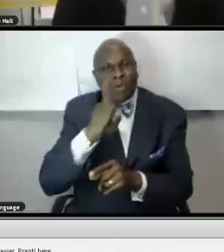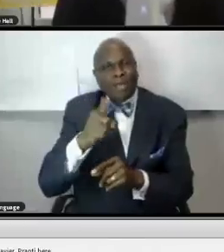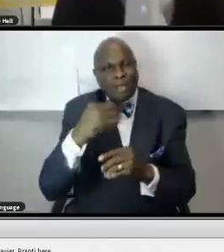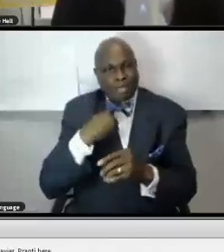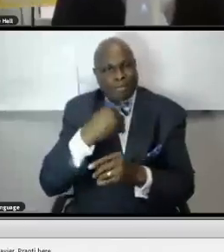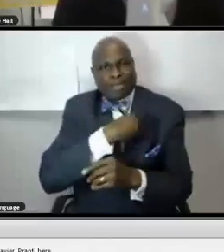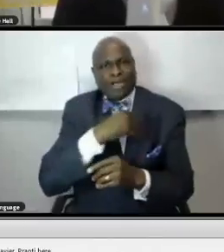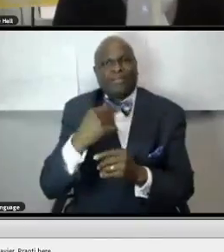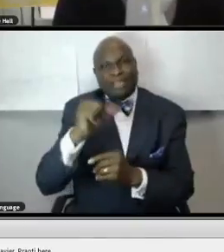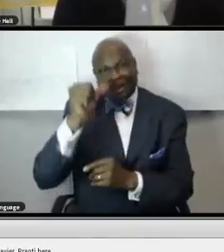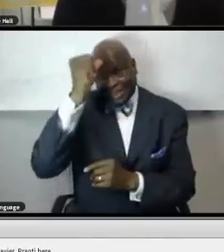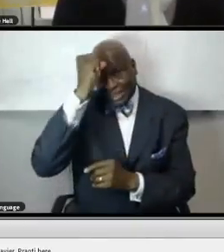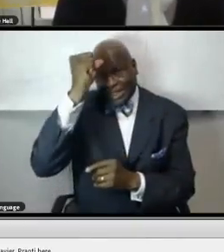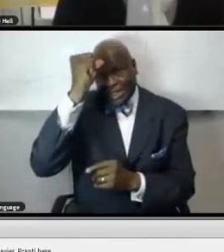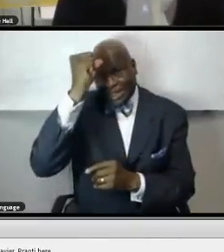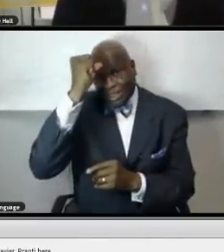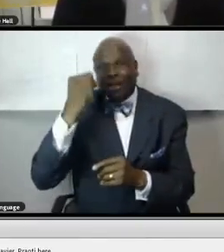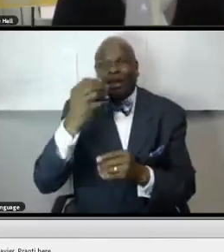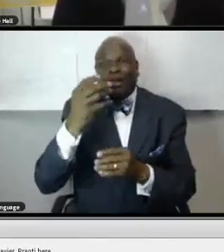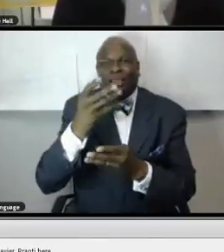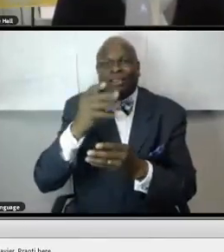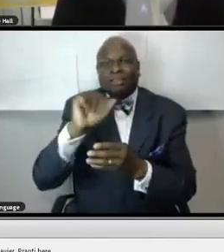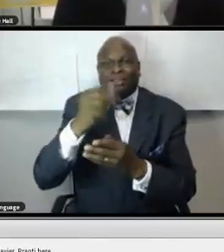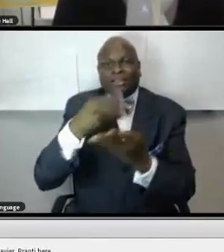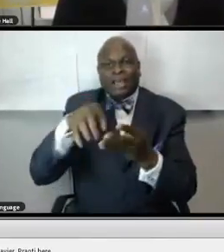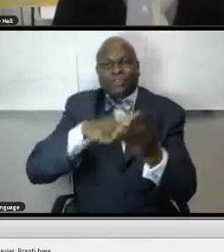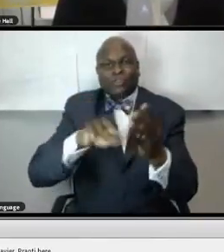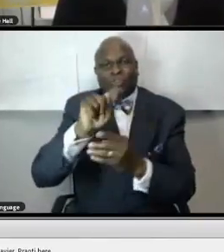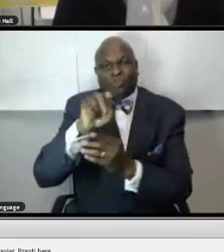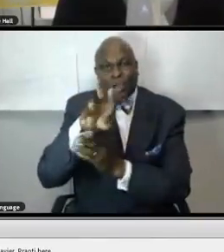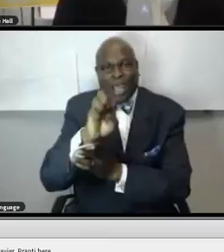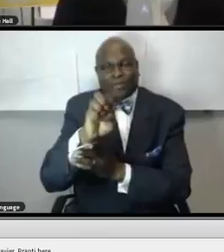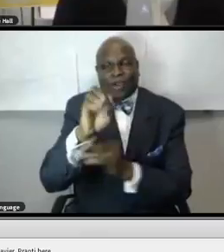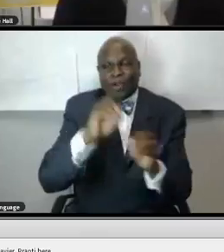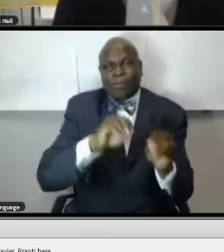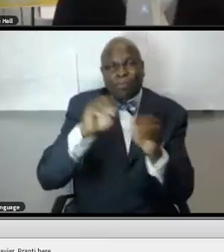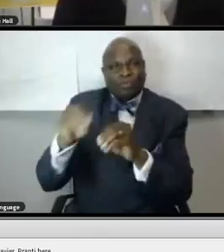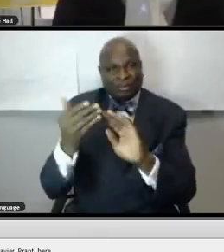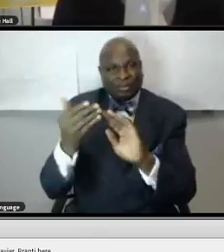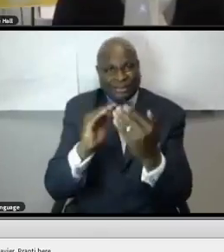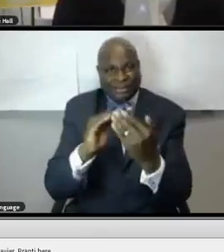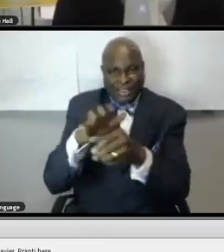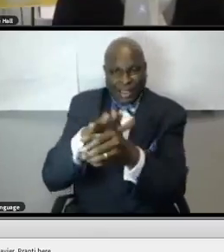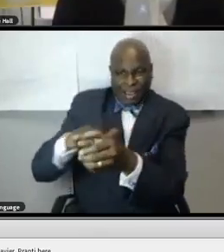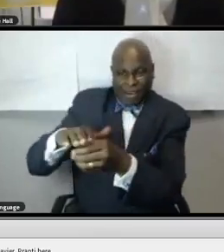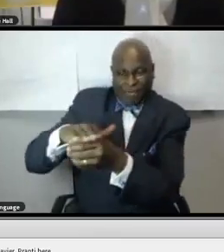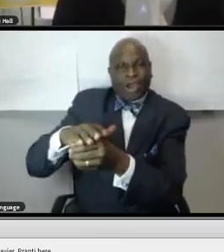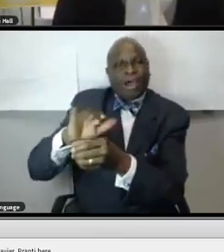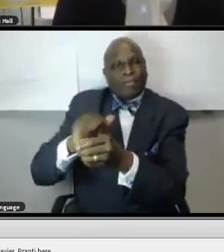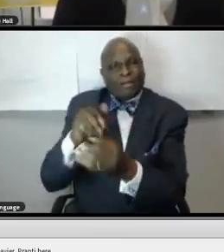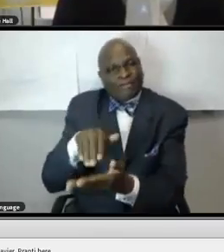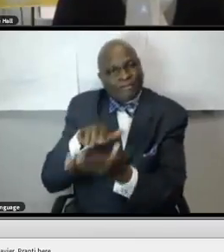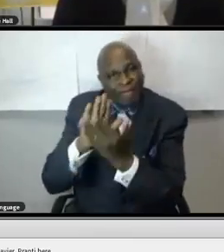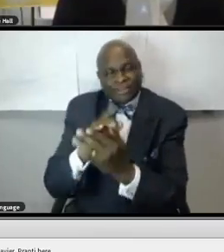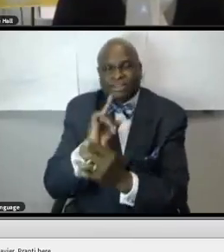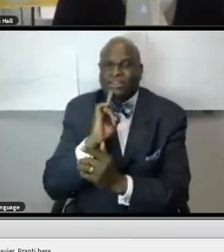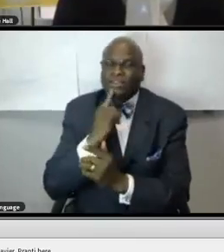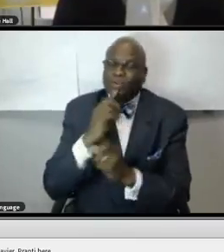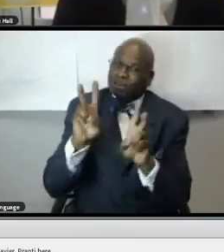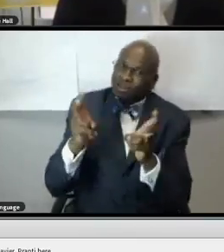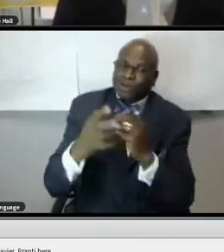India's scheduled tribe, have migrated to urban areas, but face serious issues